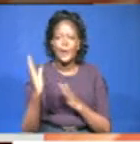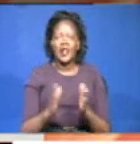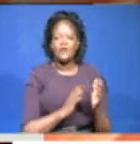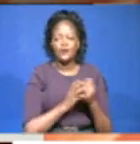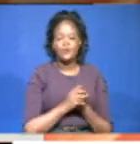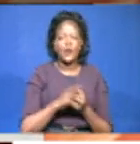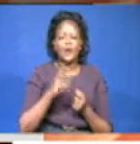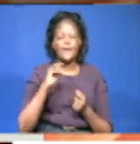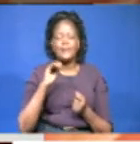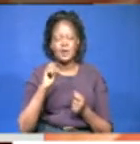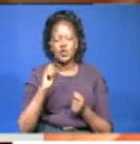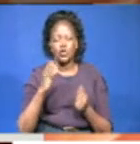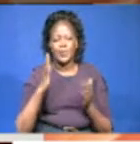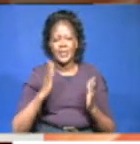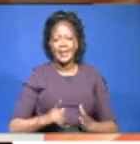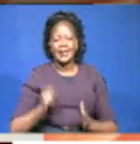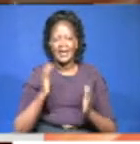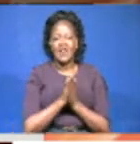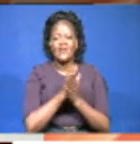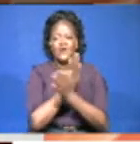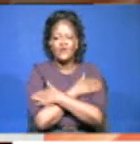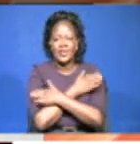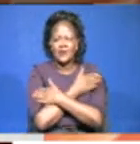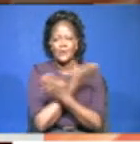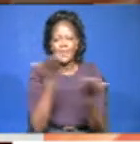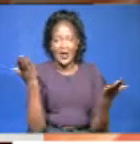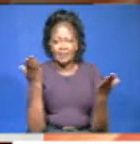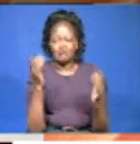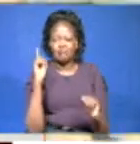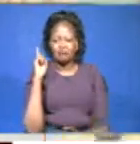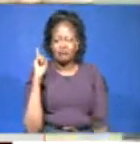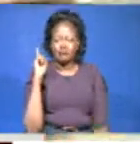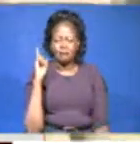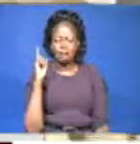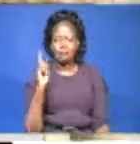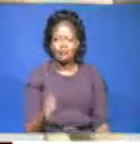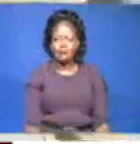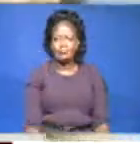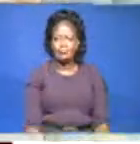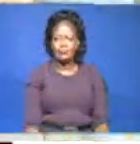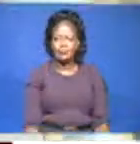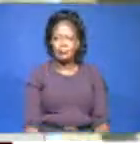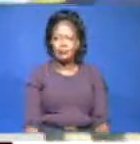Kenya and her friends. Achela Simon with the details.